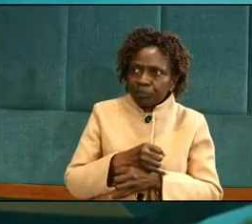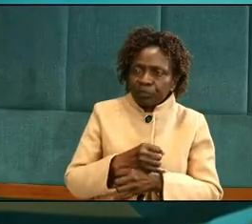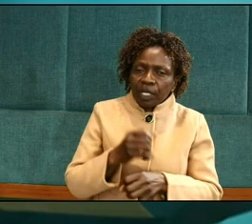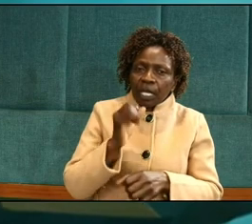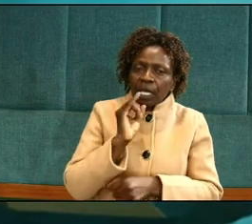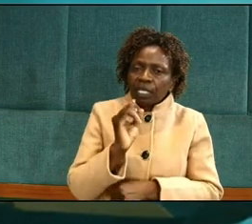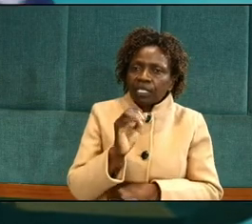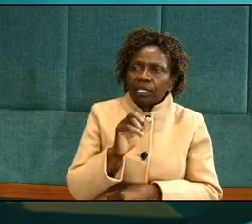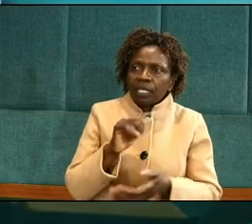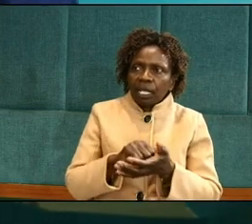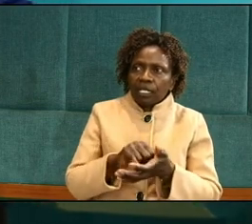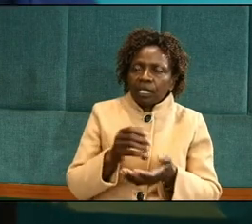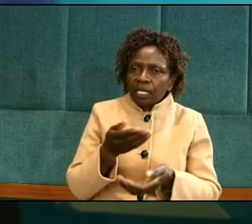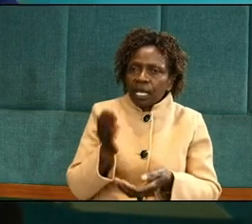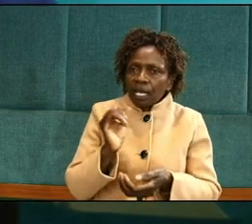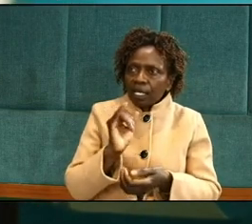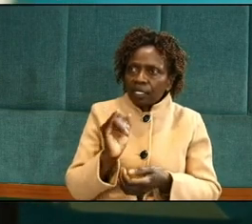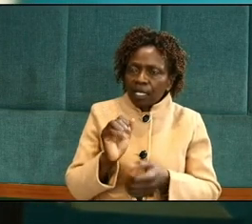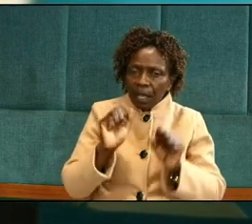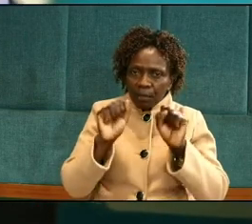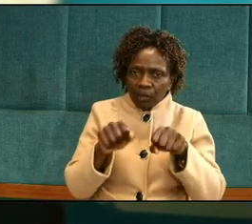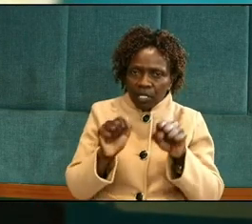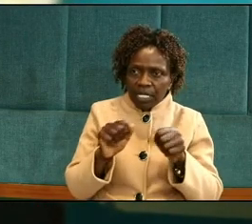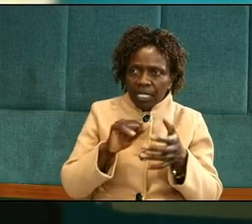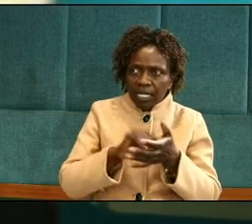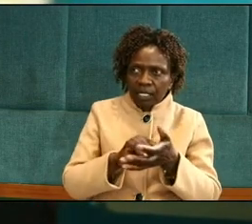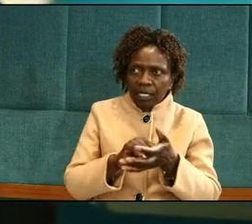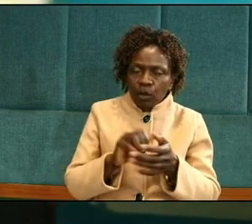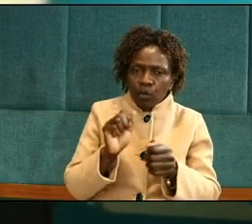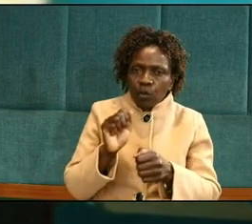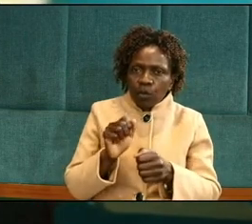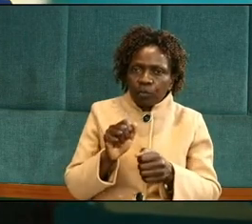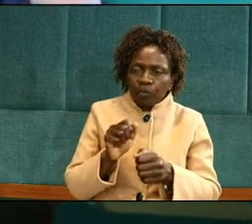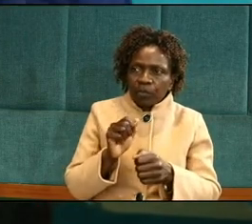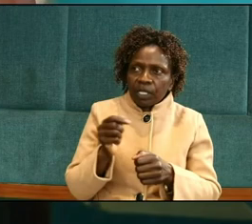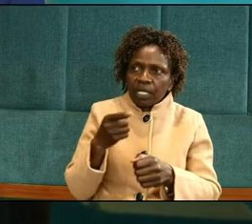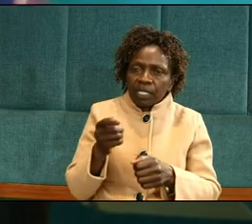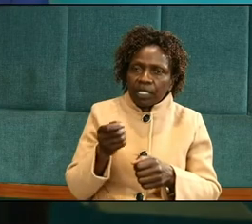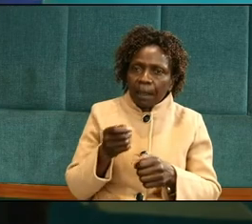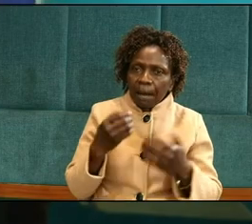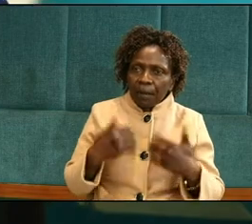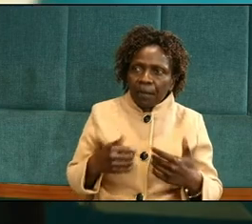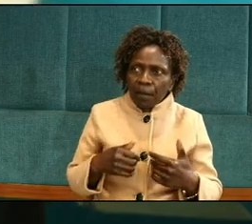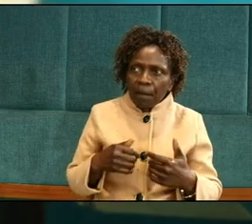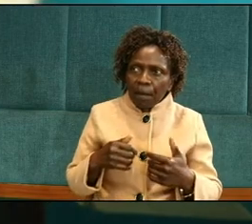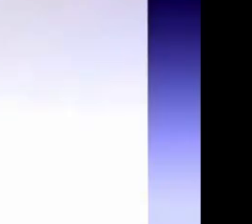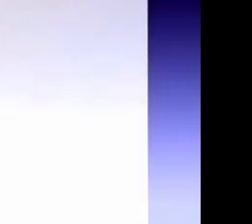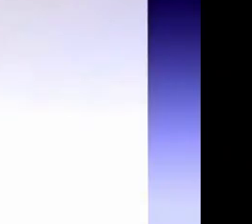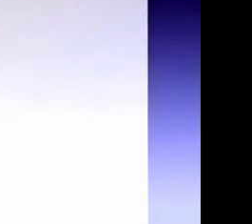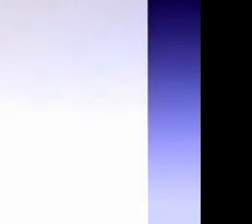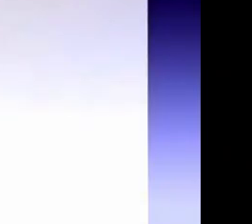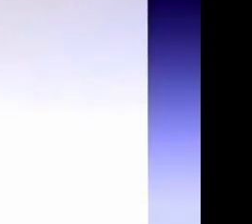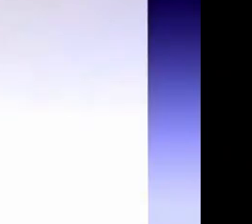is that there is a possibility that would-be marriage partners can decide to engage in